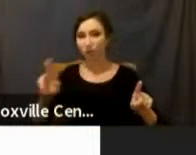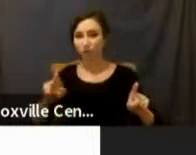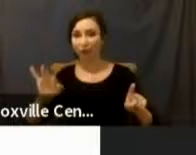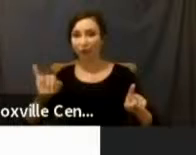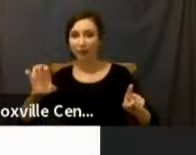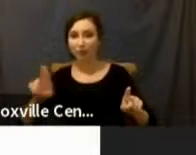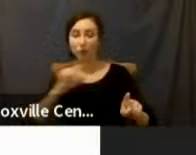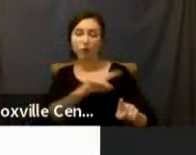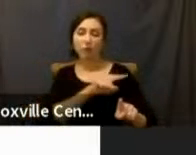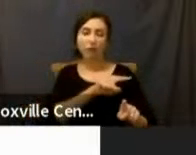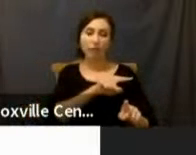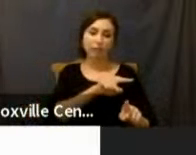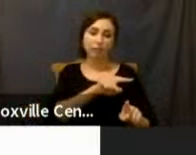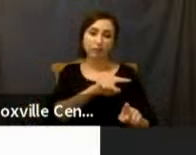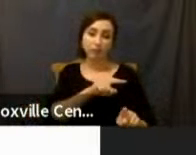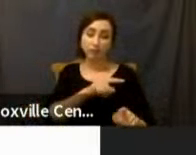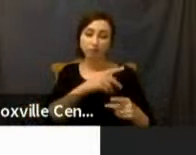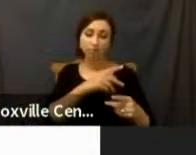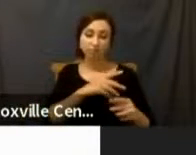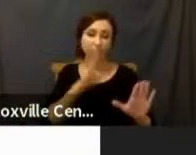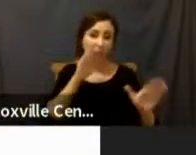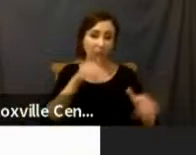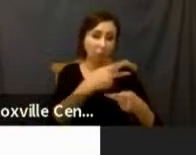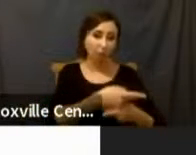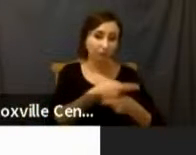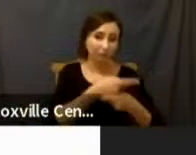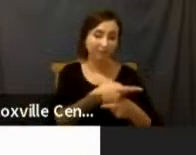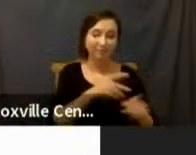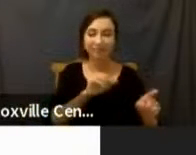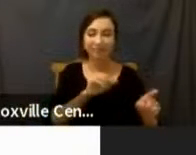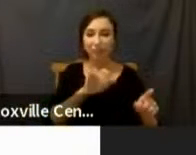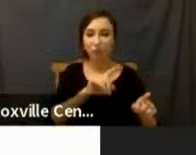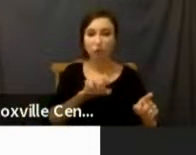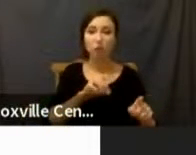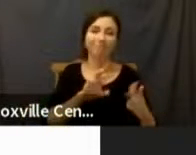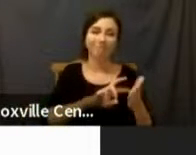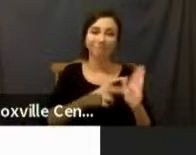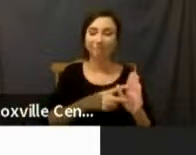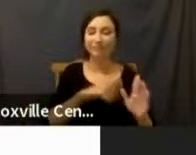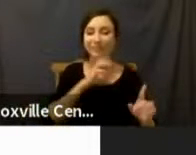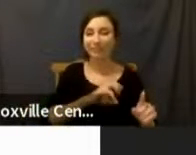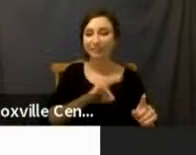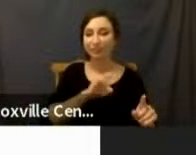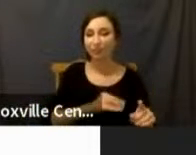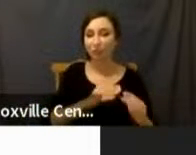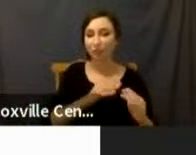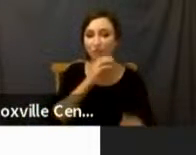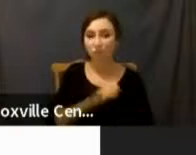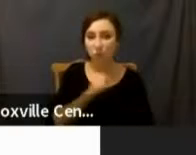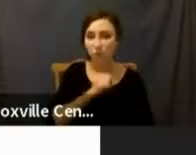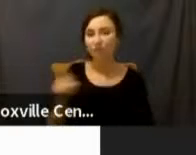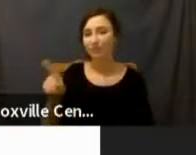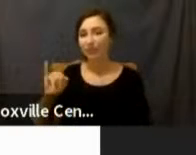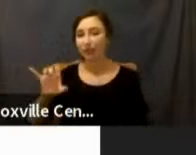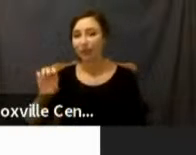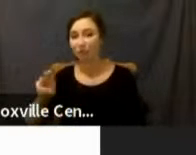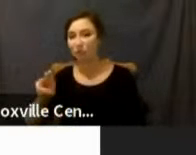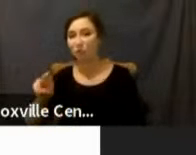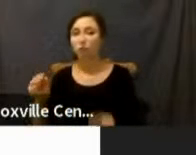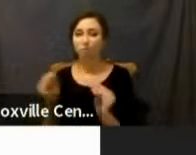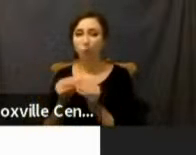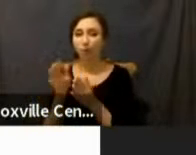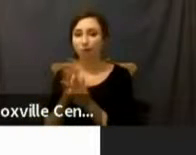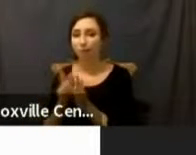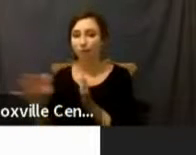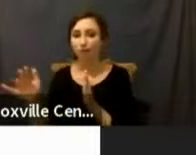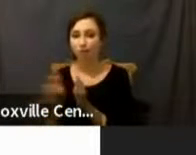older, those 45 cases of those 70 and older, you see in the ICU, there's more of a distribution, but also